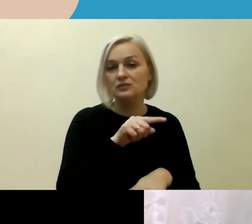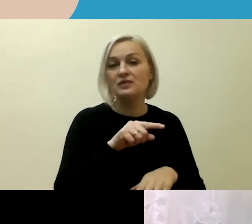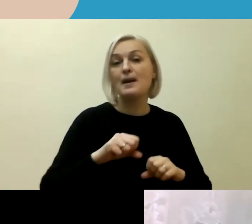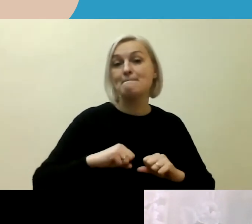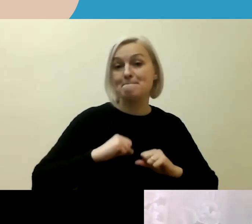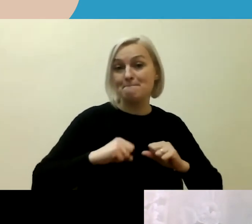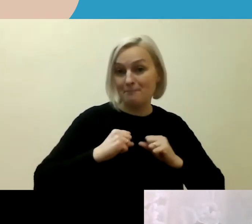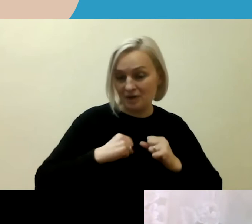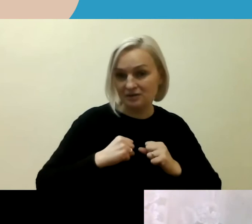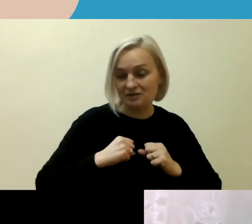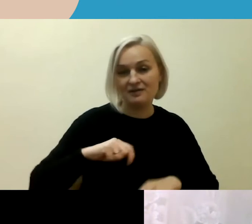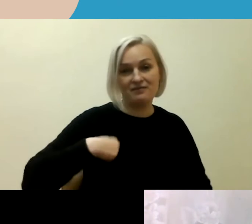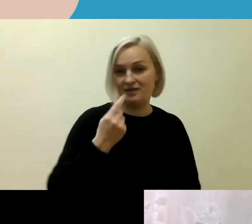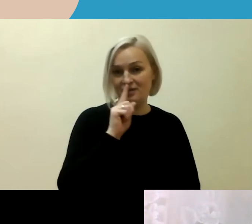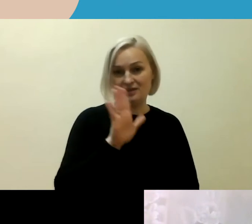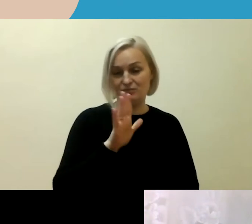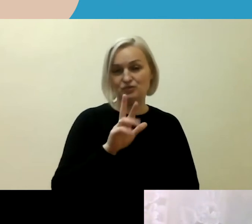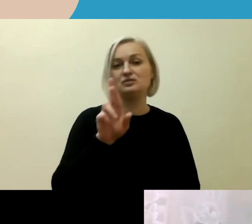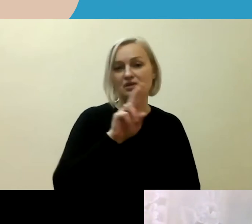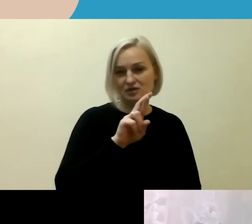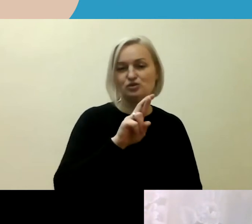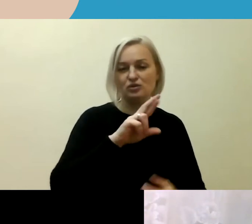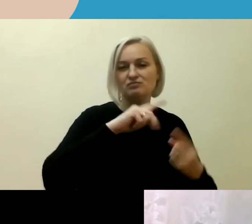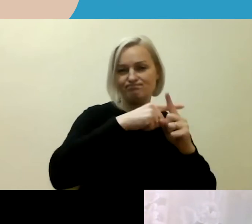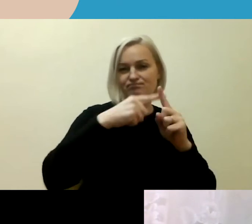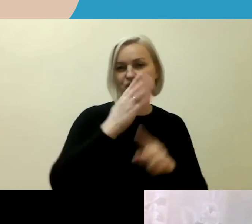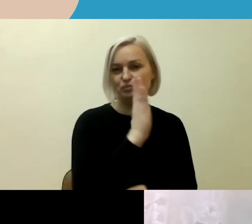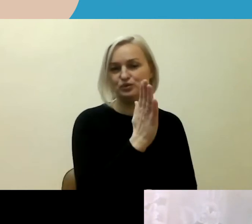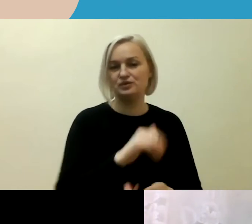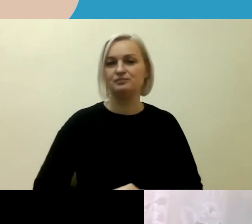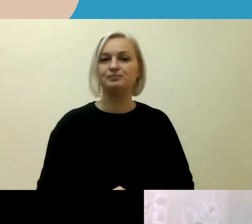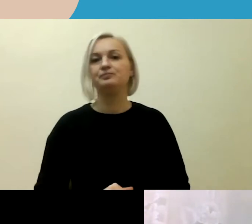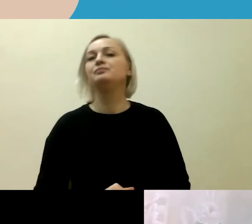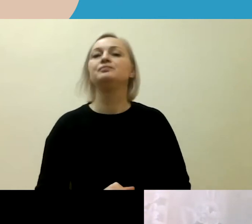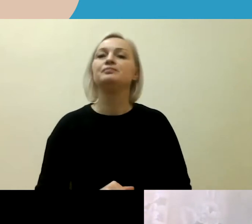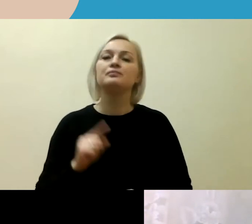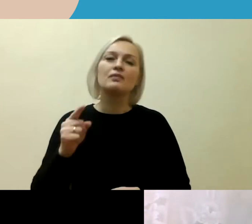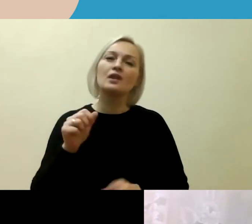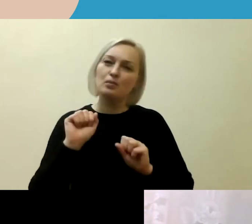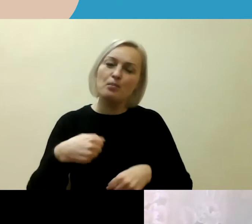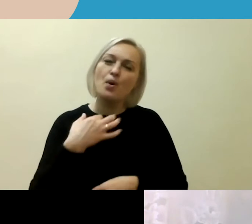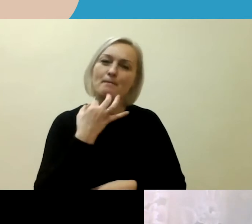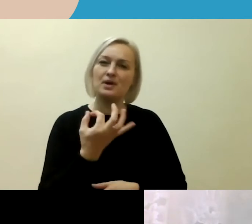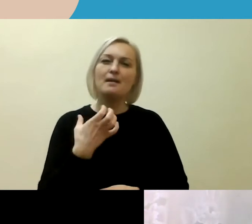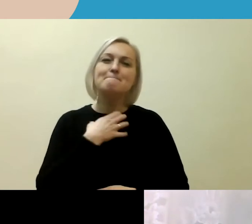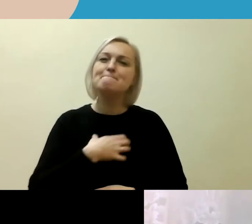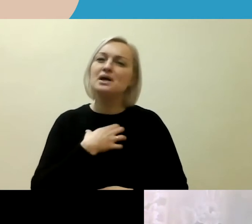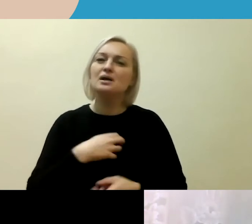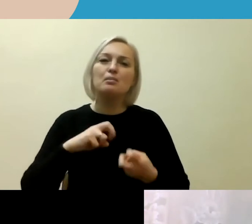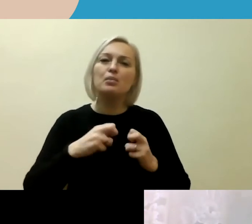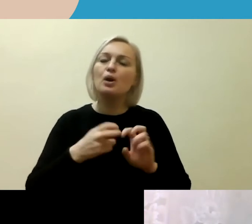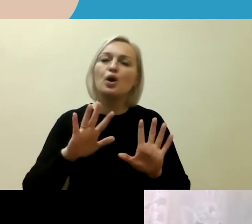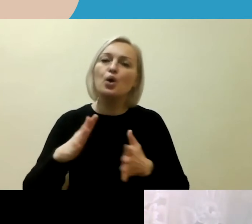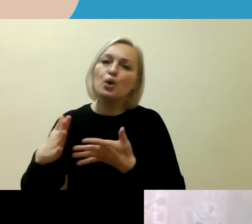addressing these problems, and I would like to say that we will achieve better results.